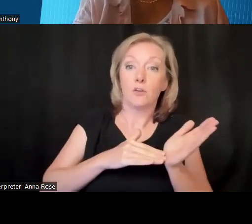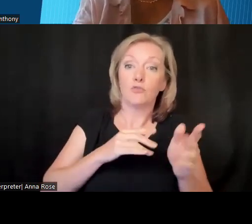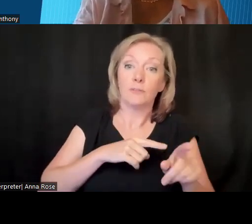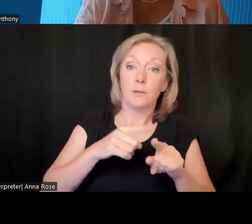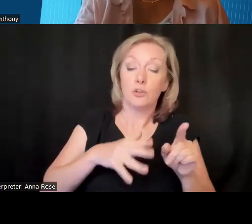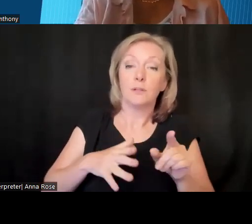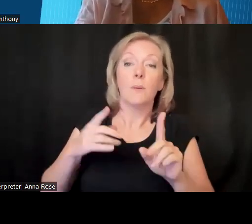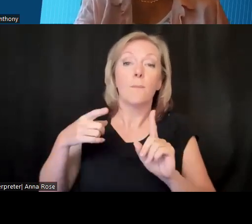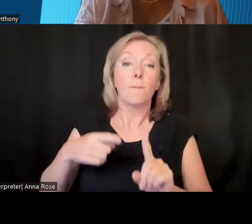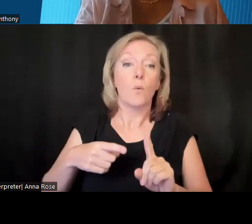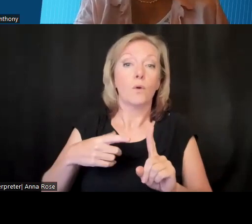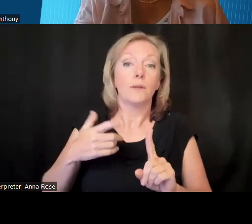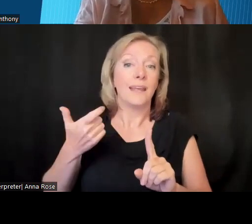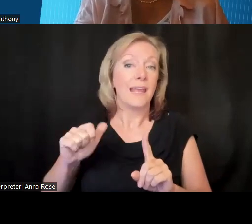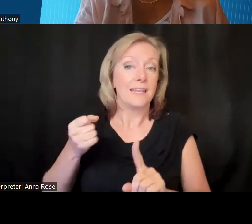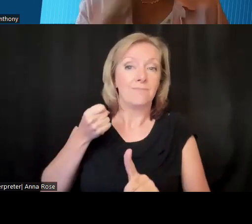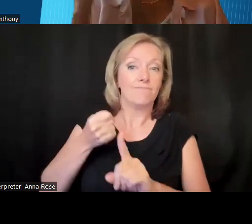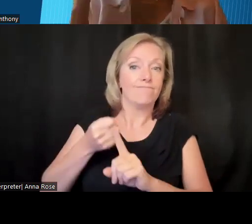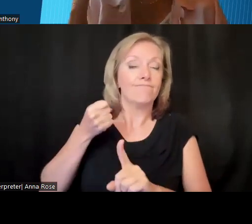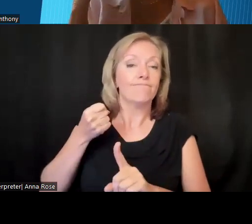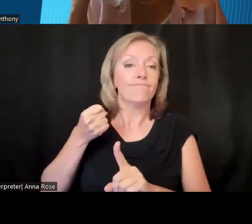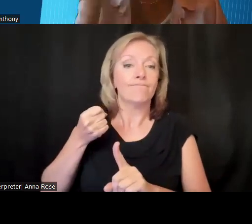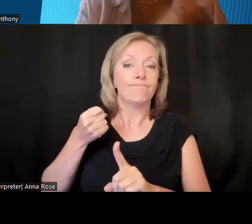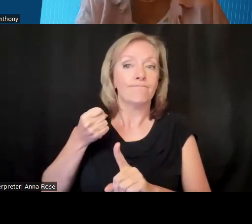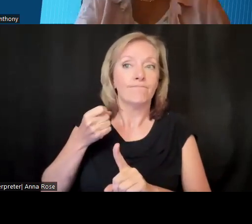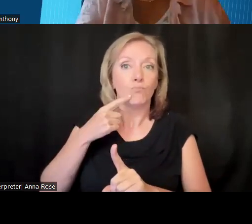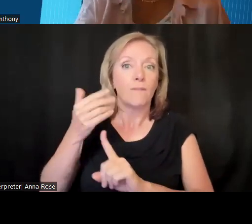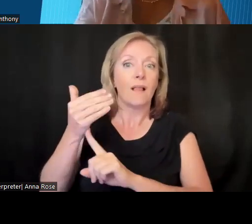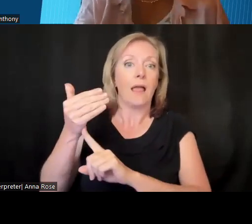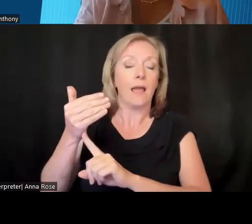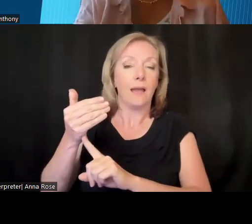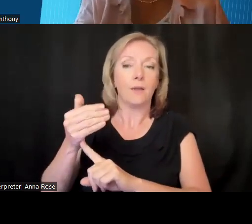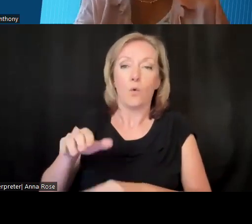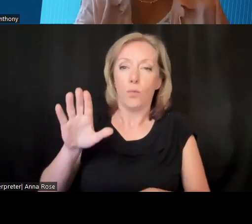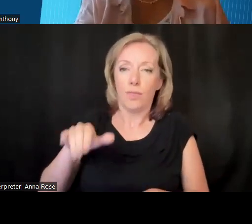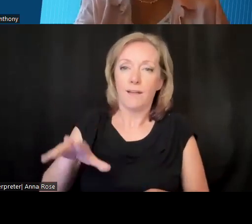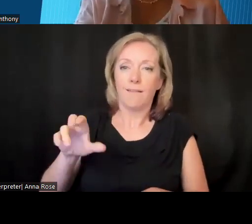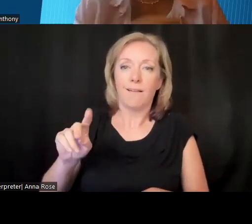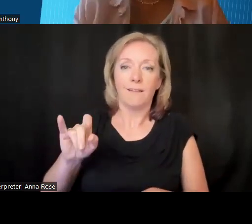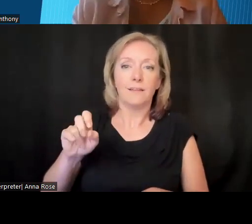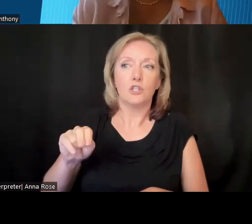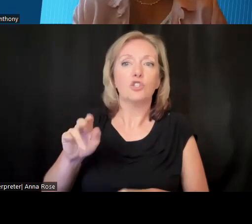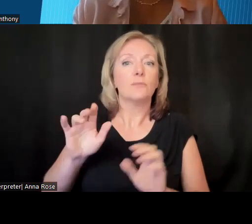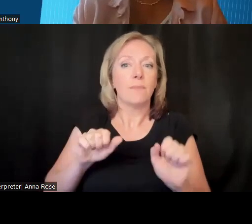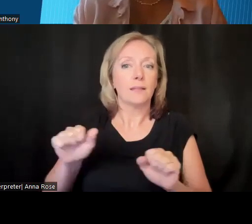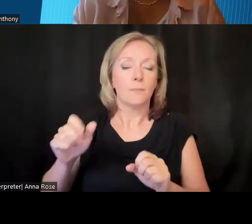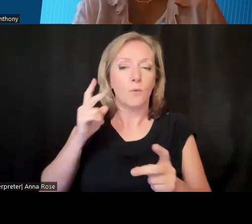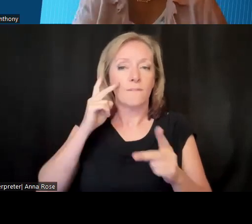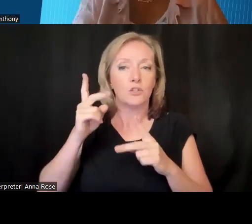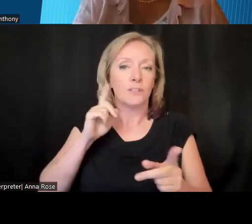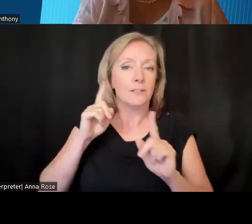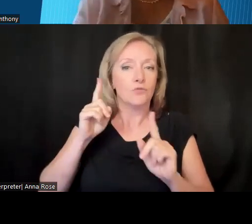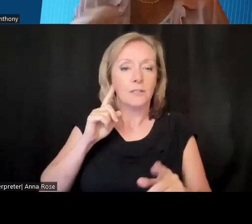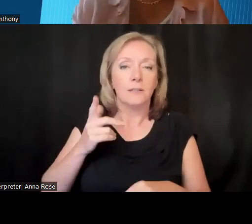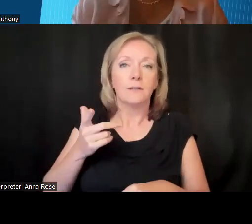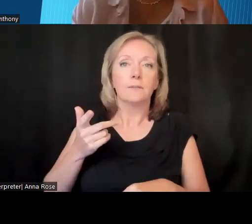do we hear a particular condition that we start to go ding, ding, ding? That's a condition that we would have worries about vision and hearing.